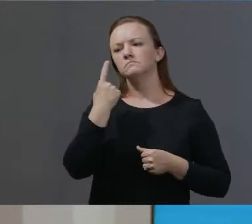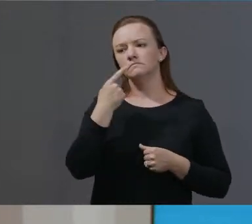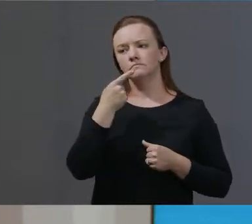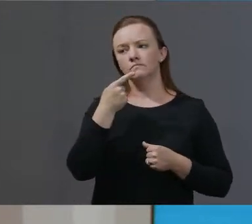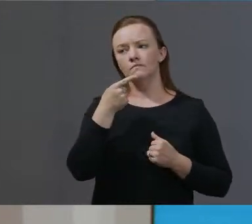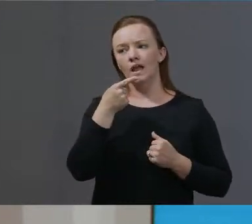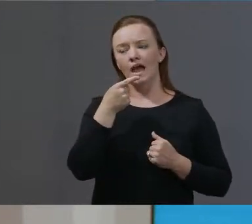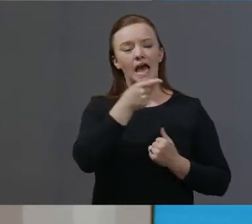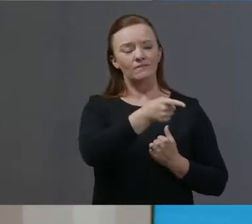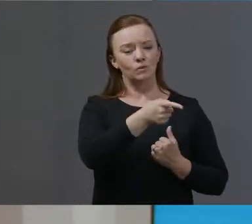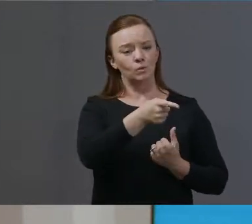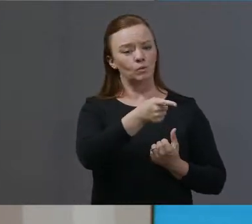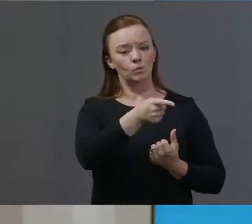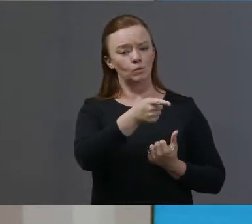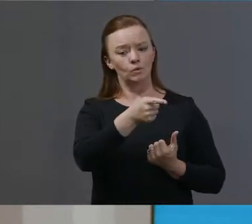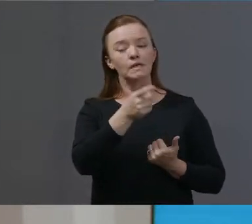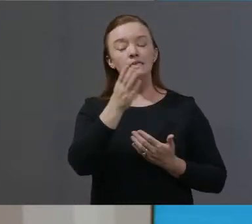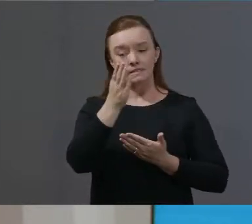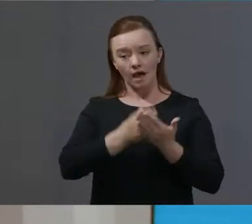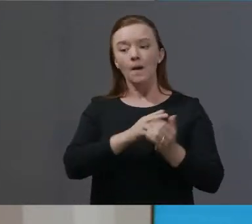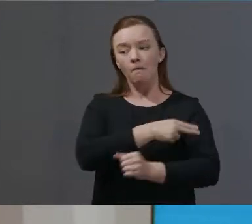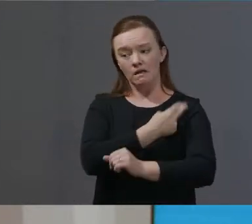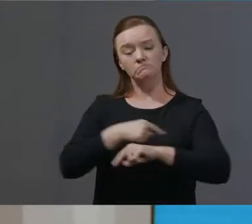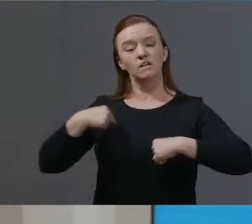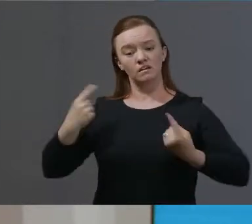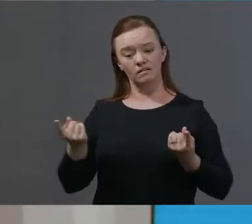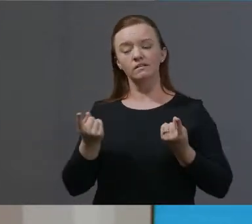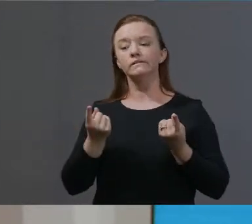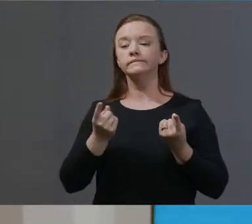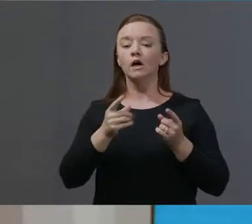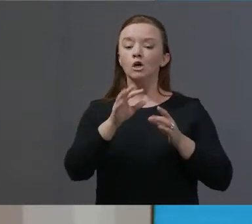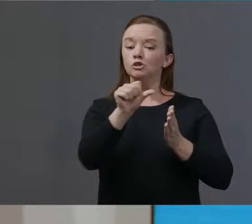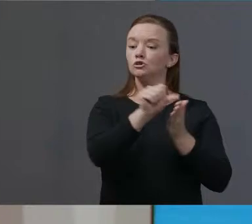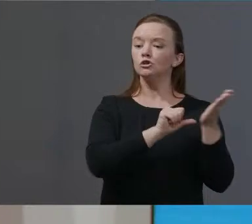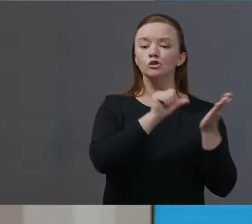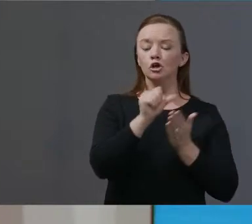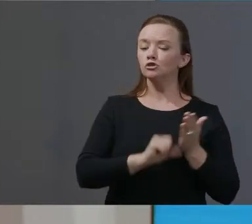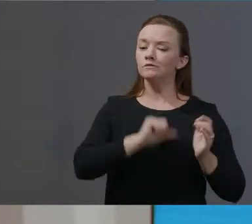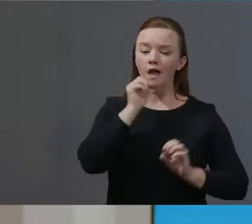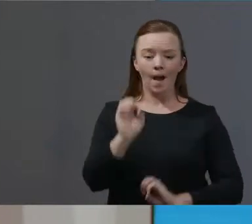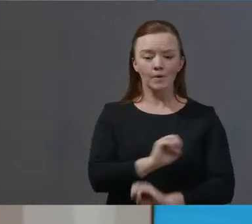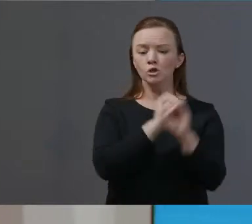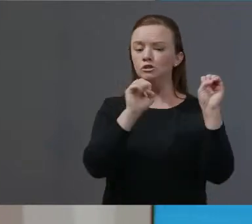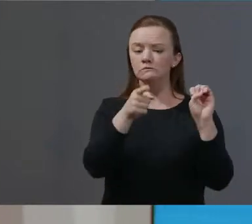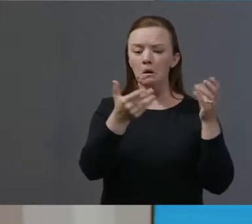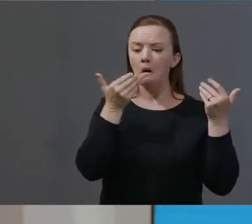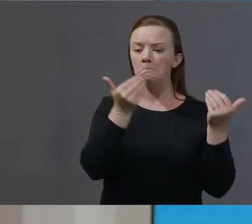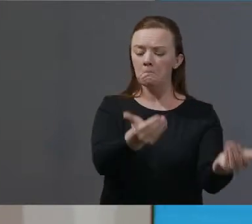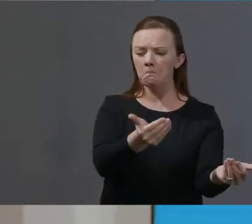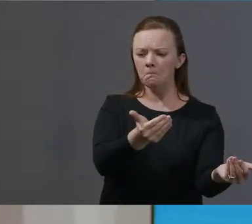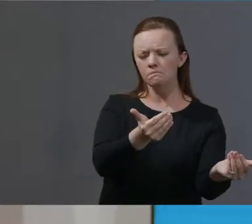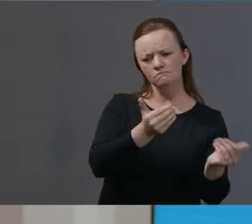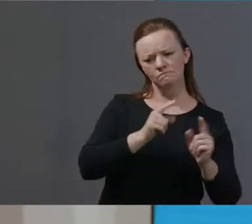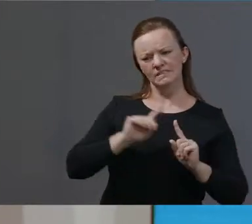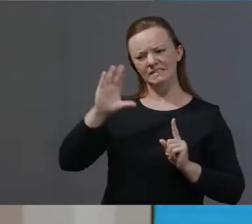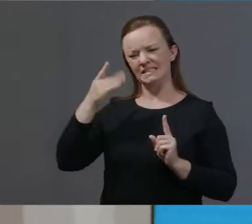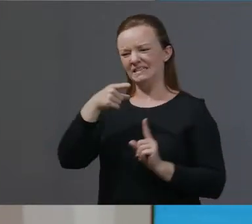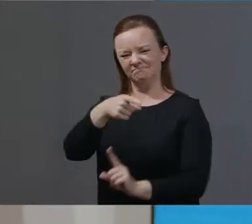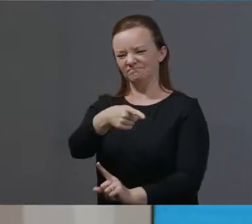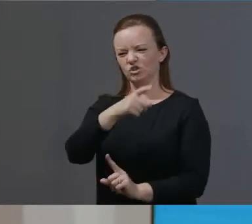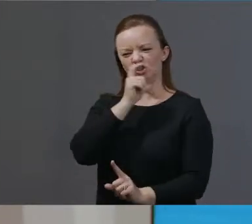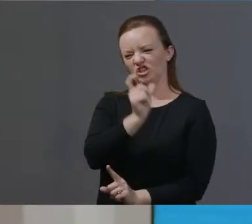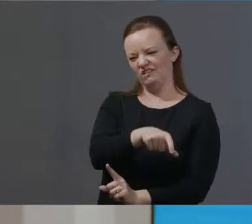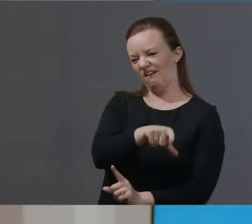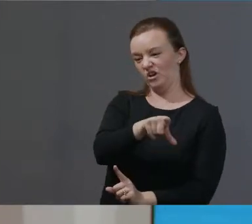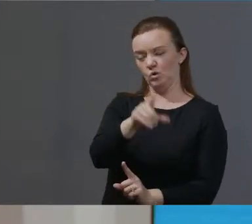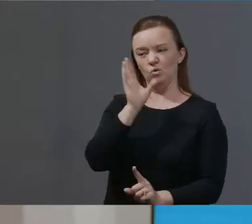support for hospitals doing elective surgeries, individual hospitals, or is it time to look at all hospitals? So we are reviewing all hospitals and the